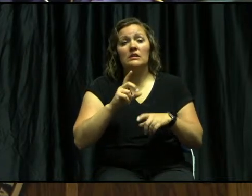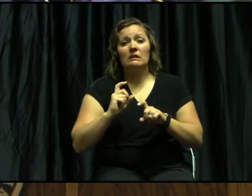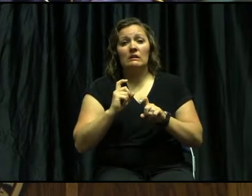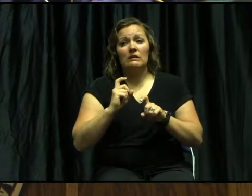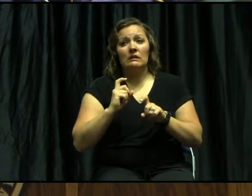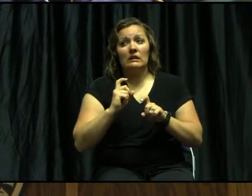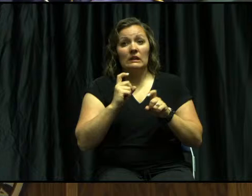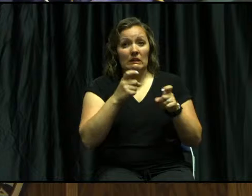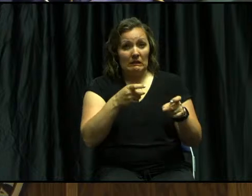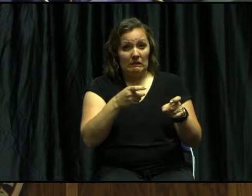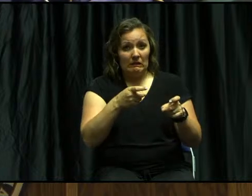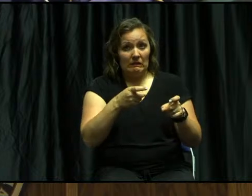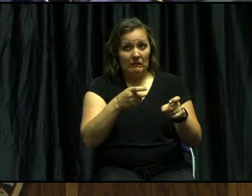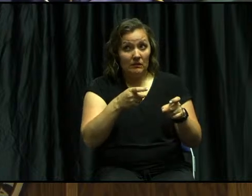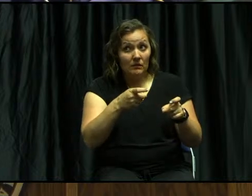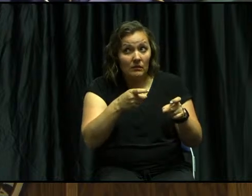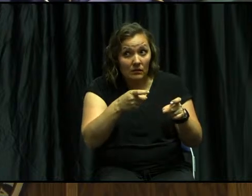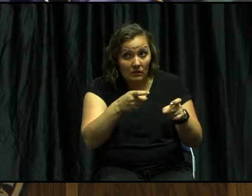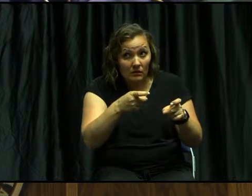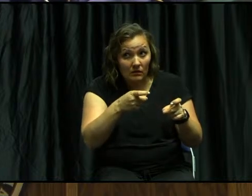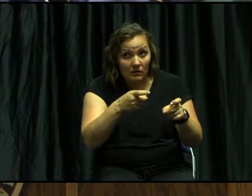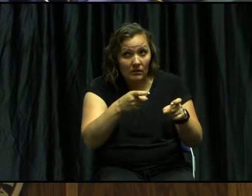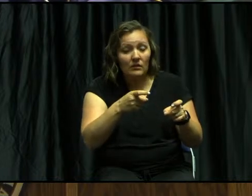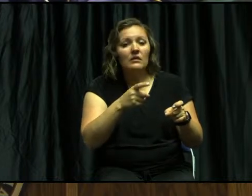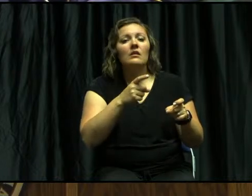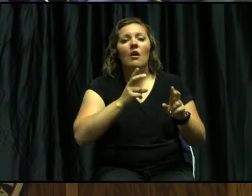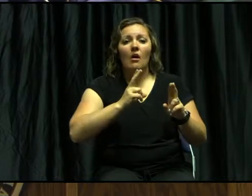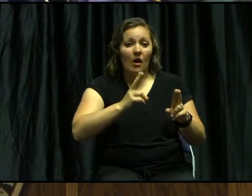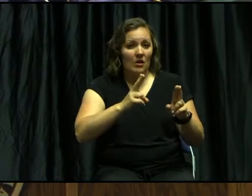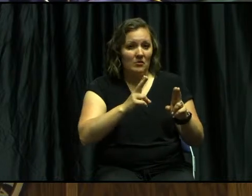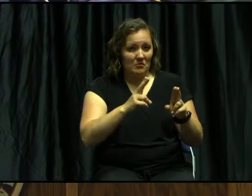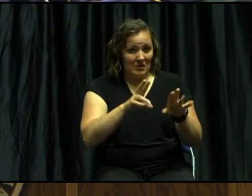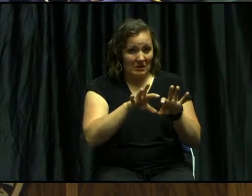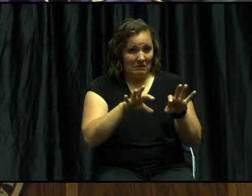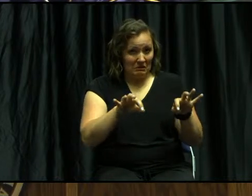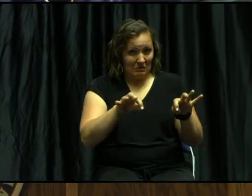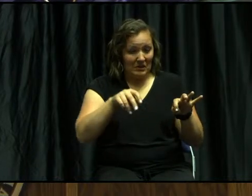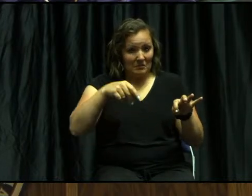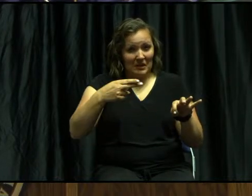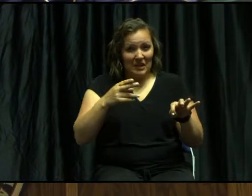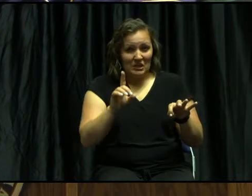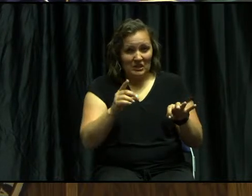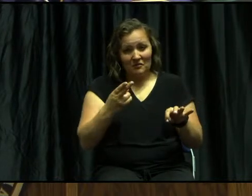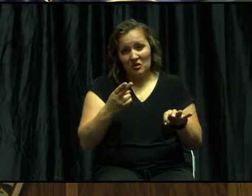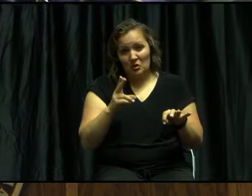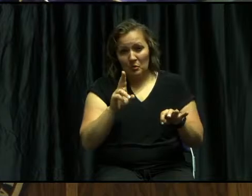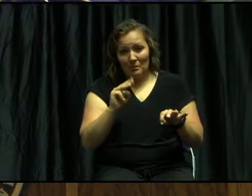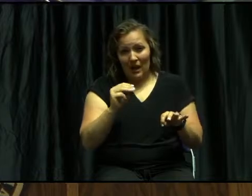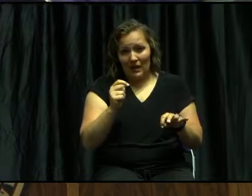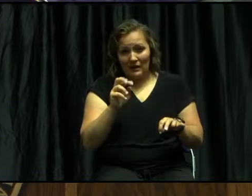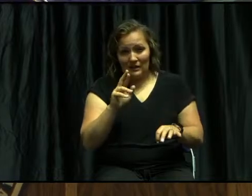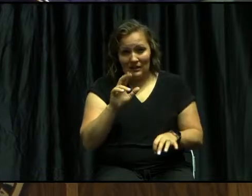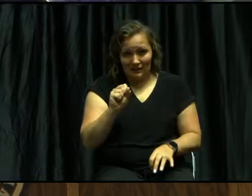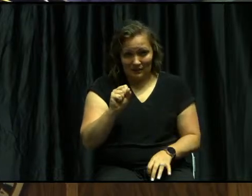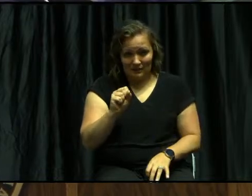upon Tau Papua the degree of Doctor of Humanities.